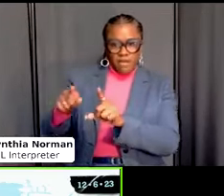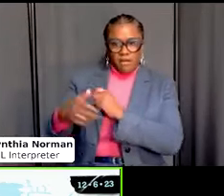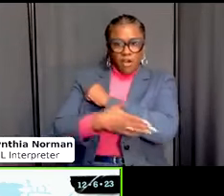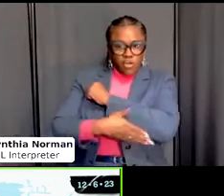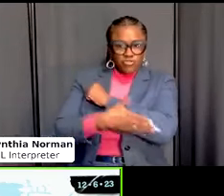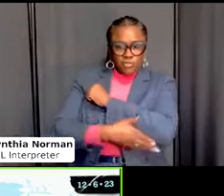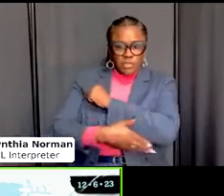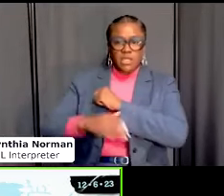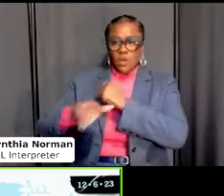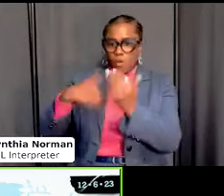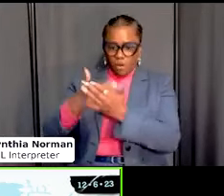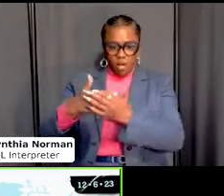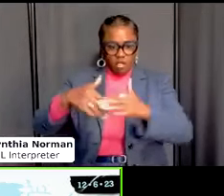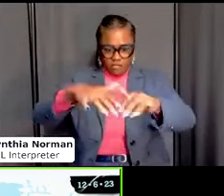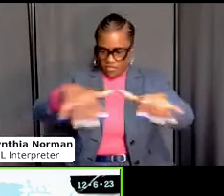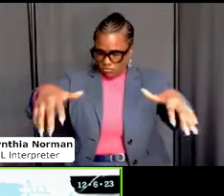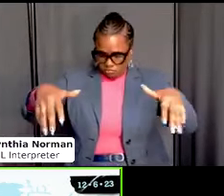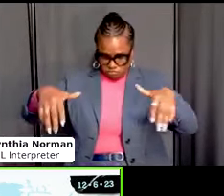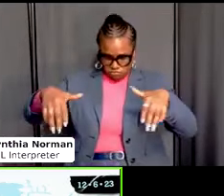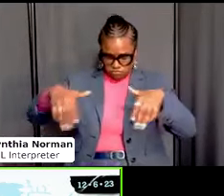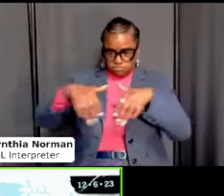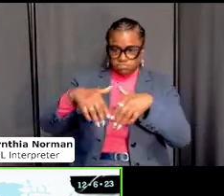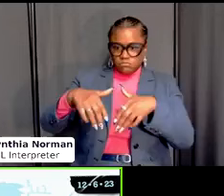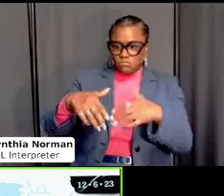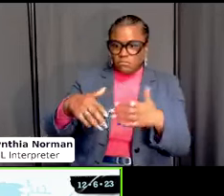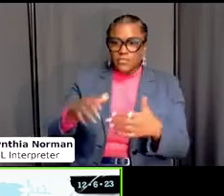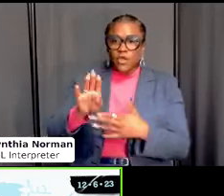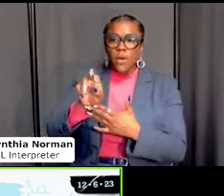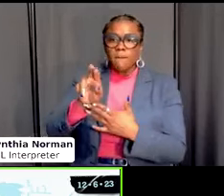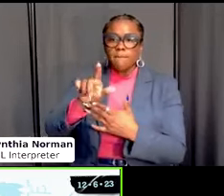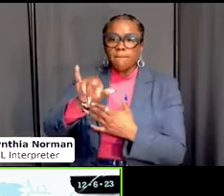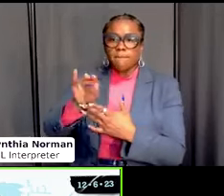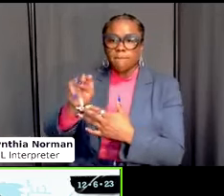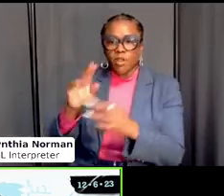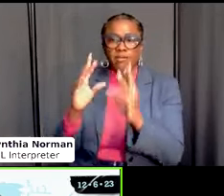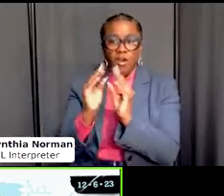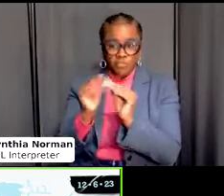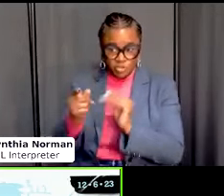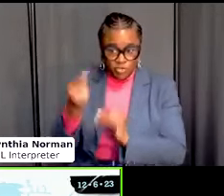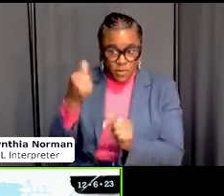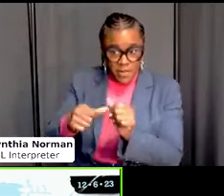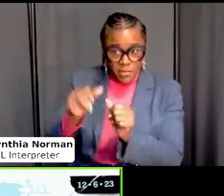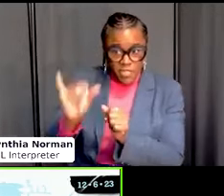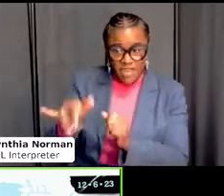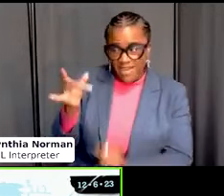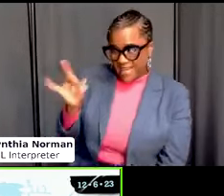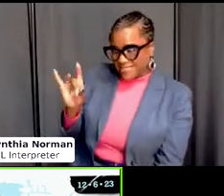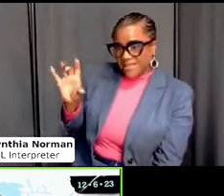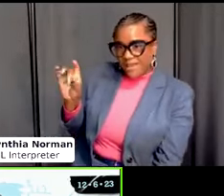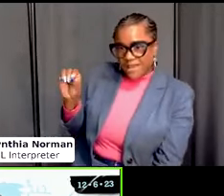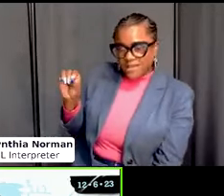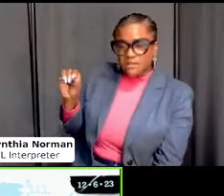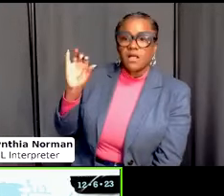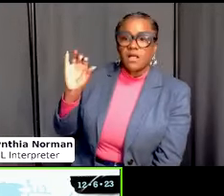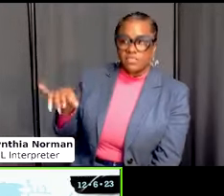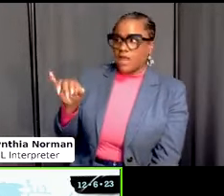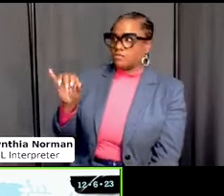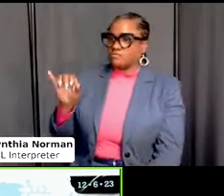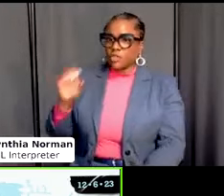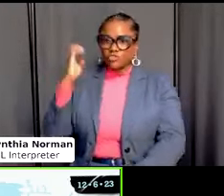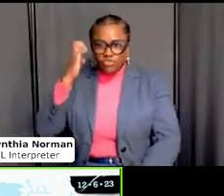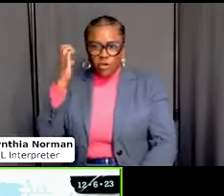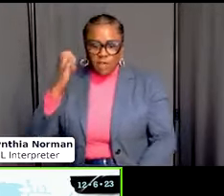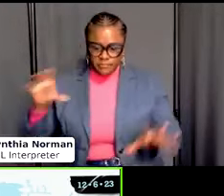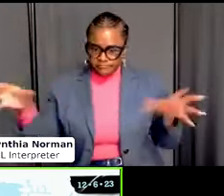that a lot of people may be familiar with the Berlin Conference in 1880s, where the European colonial powers came down and sat